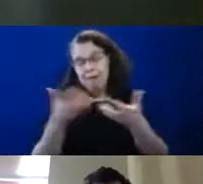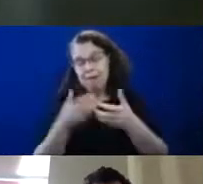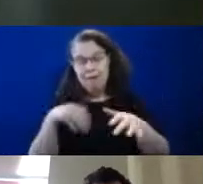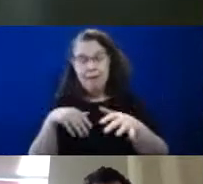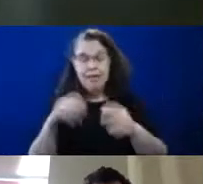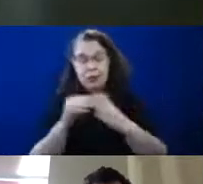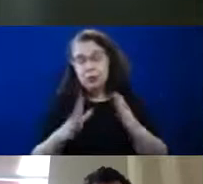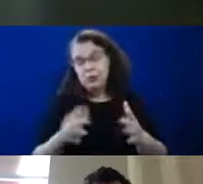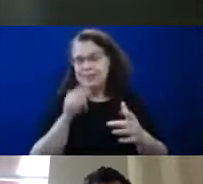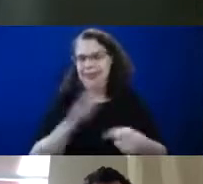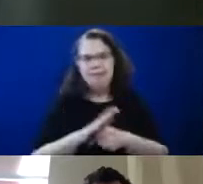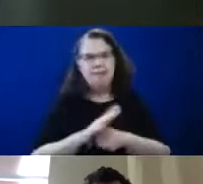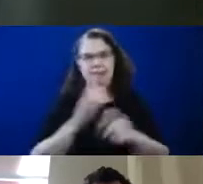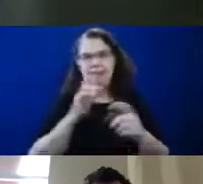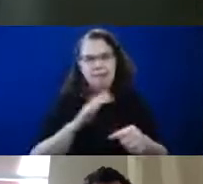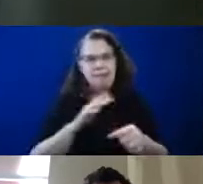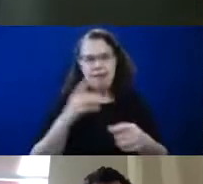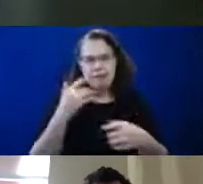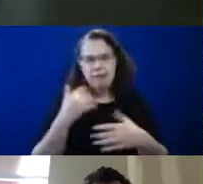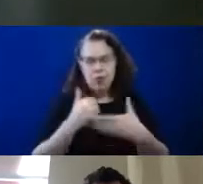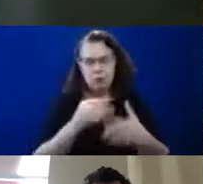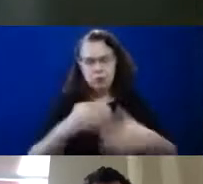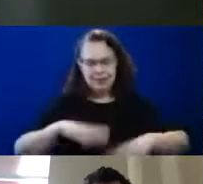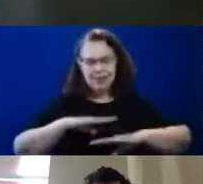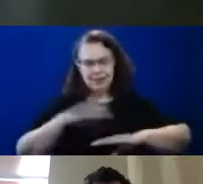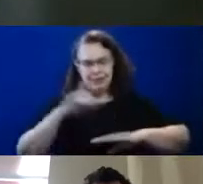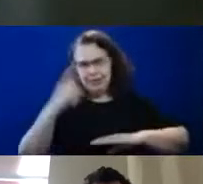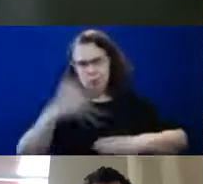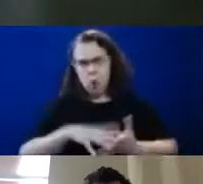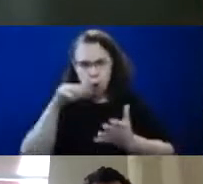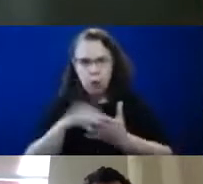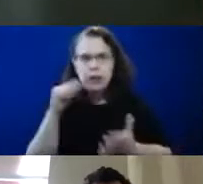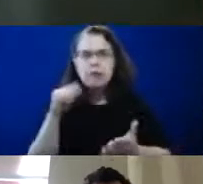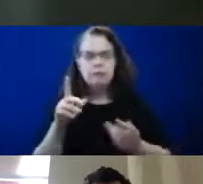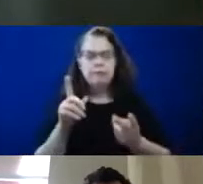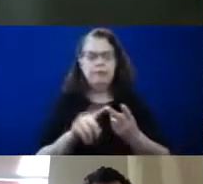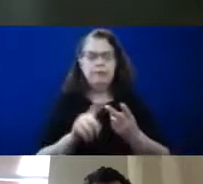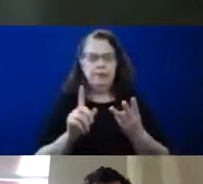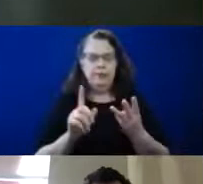help students meet their needs for learning. We talked about